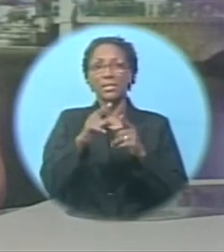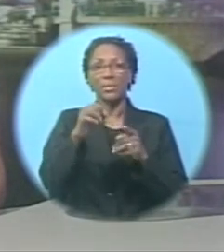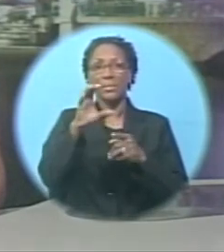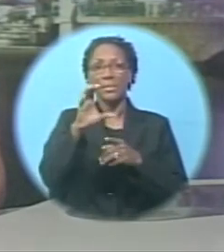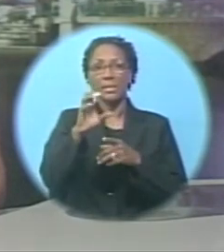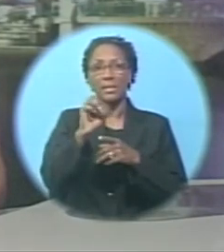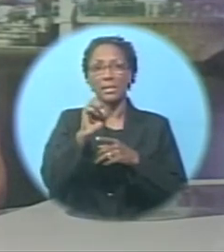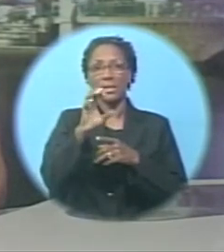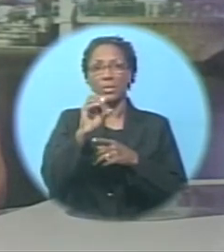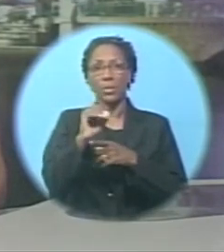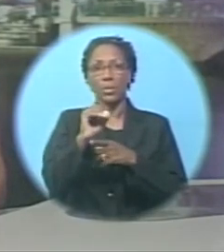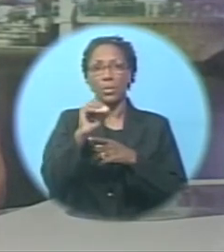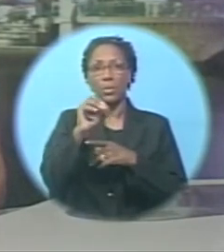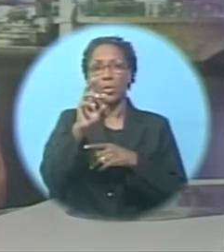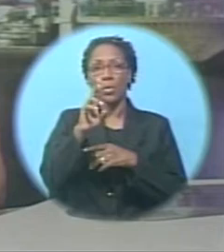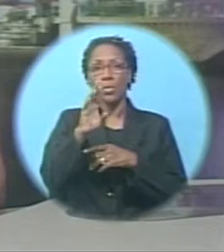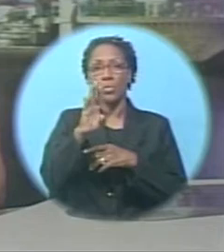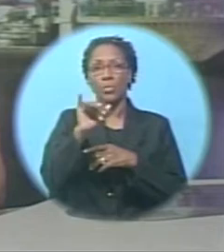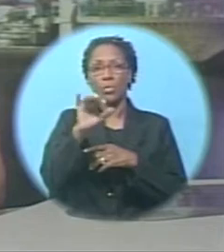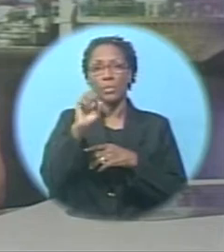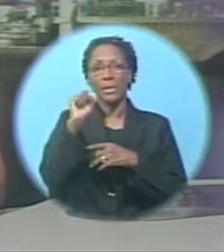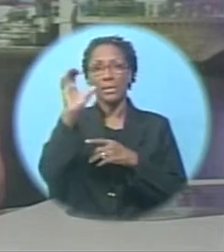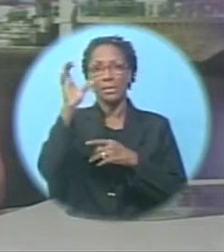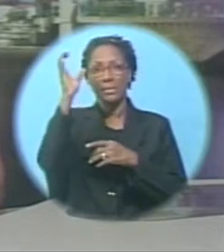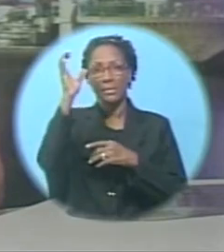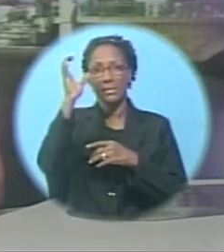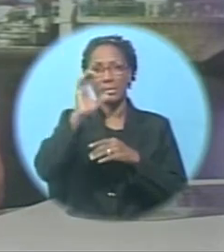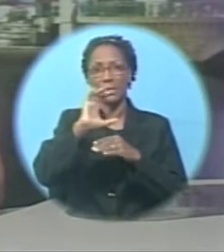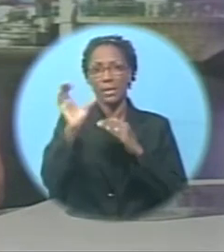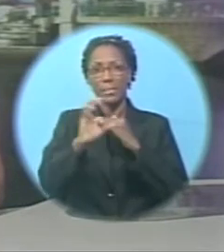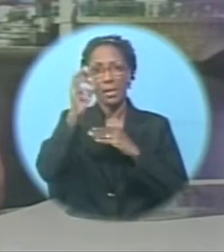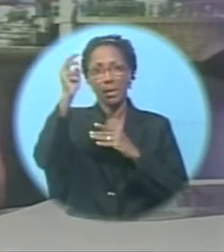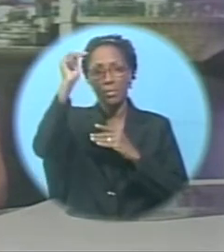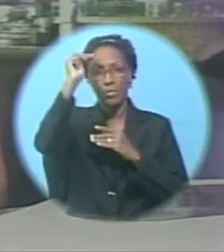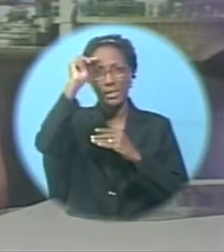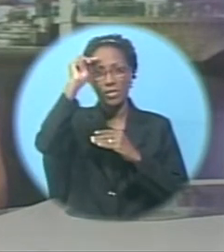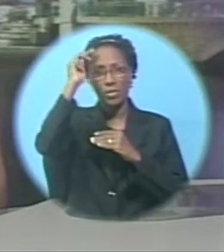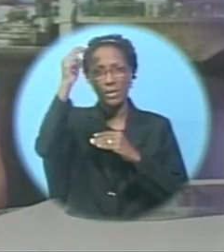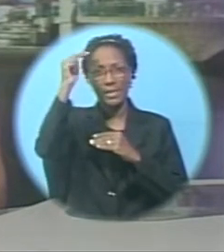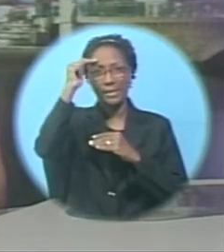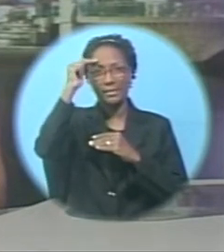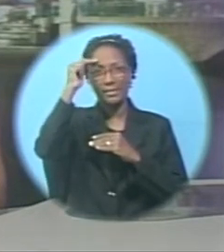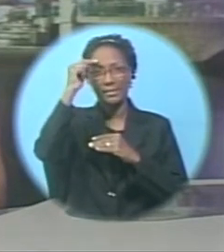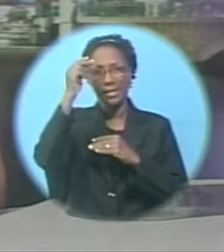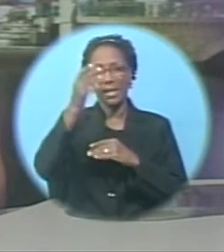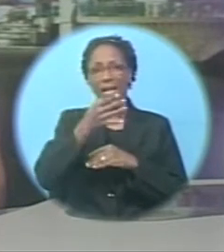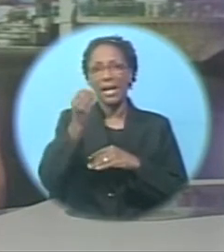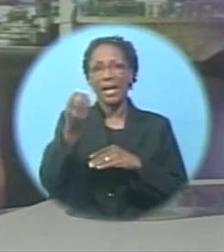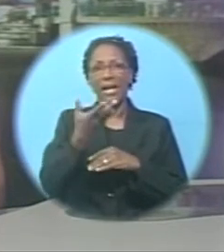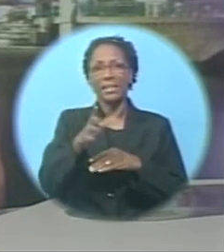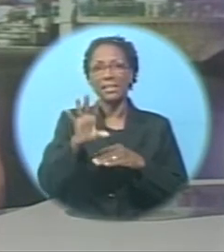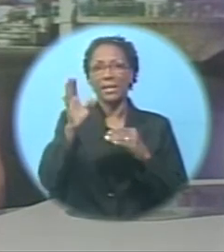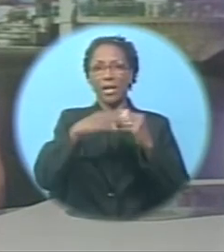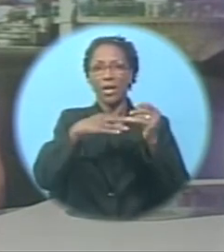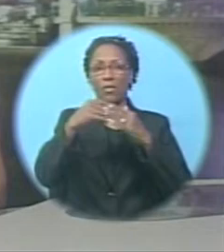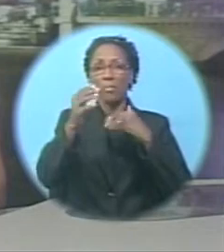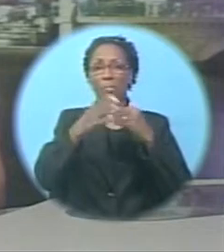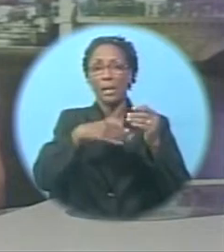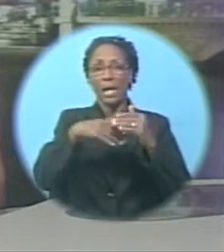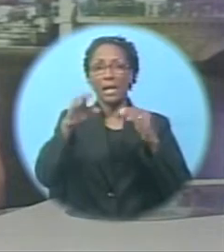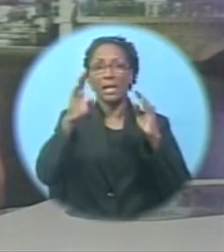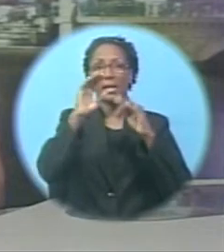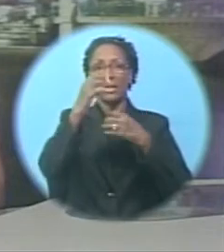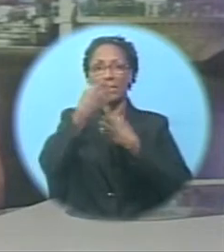Officer of Rubis Caribbean, Mauricio Nichols. He says the growth has prompted the construction of a headquarters office here on the